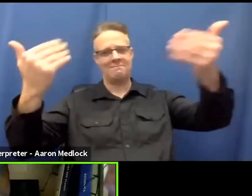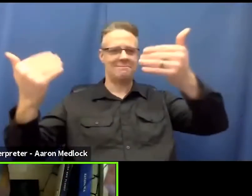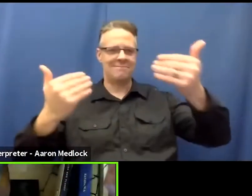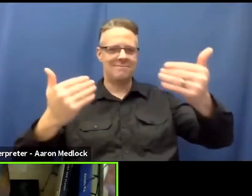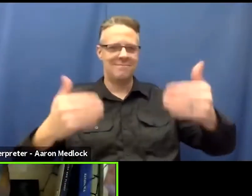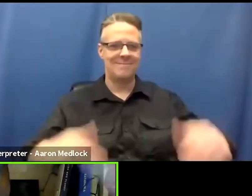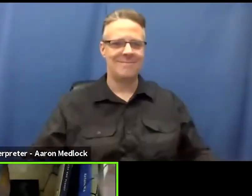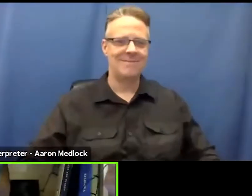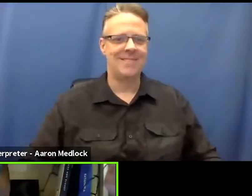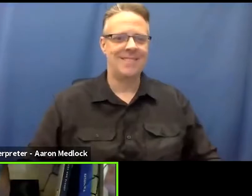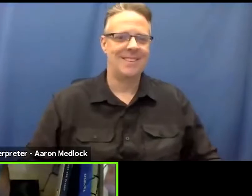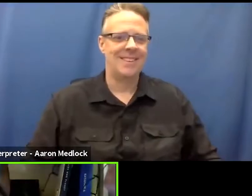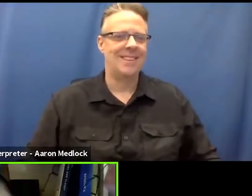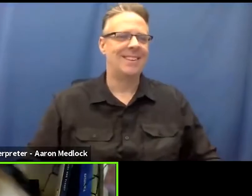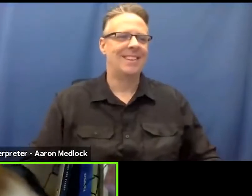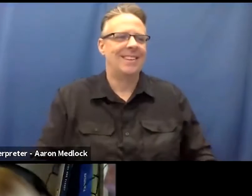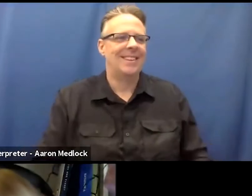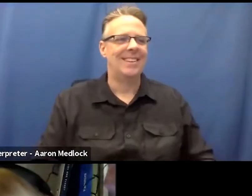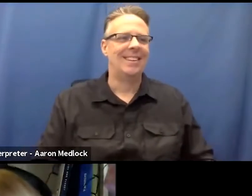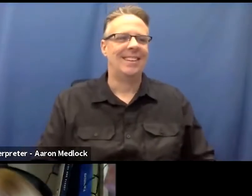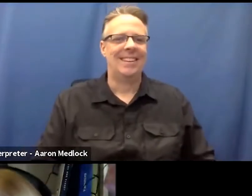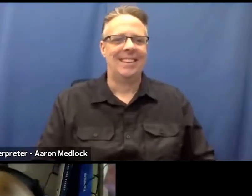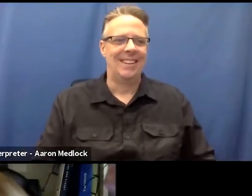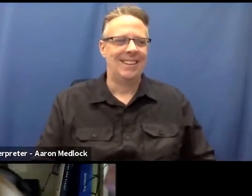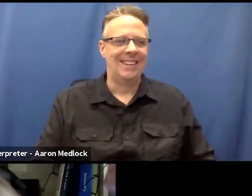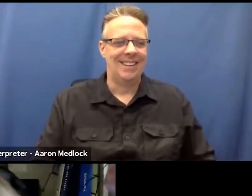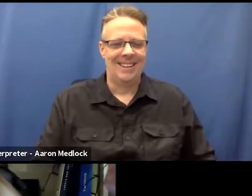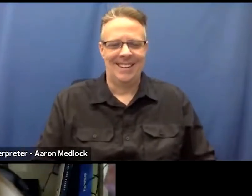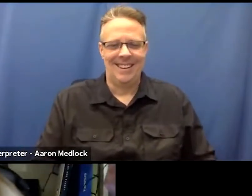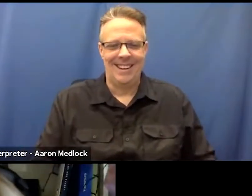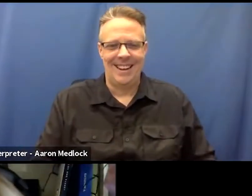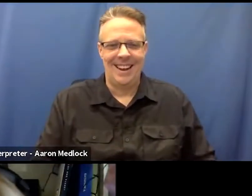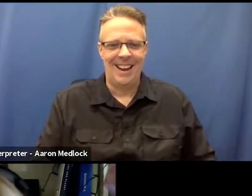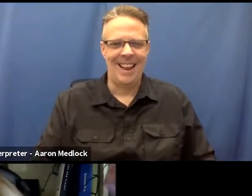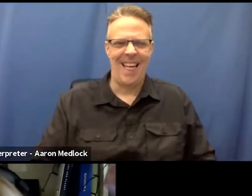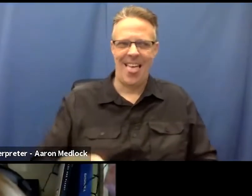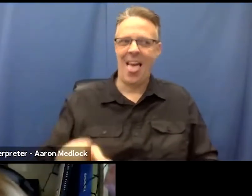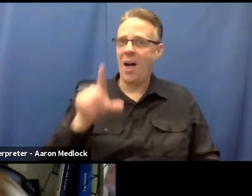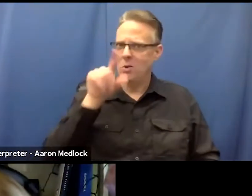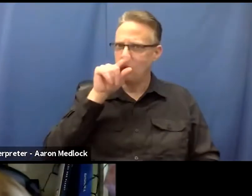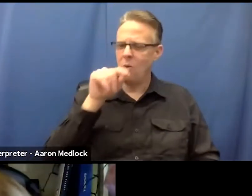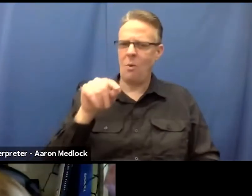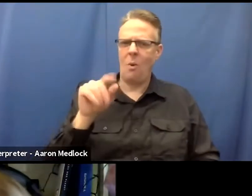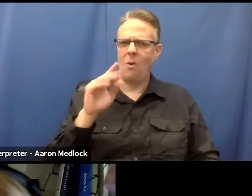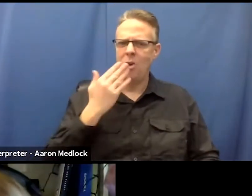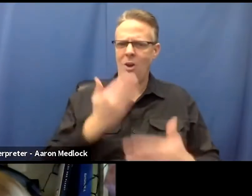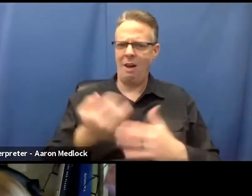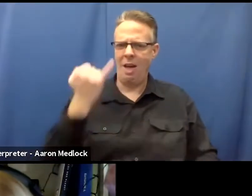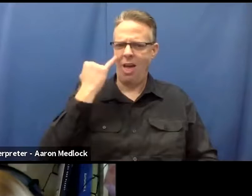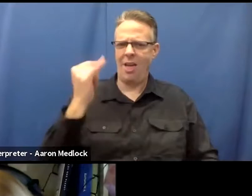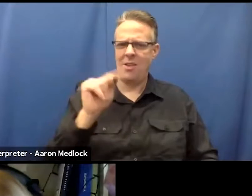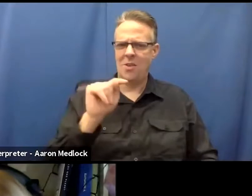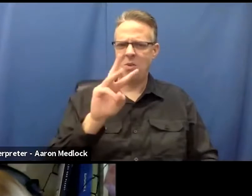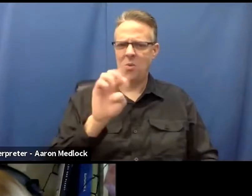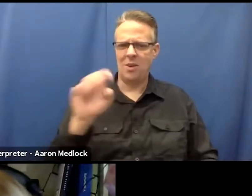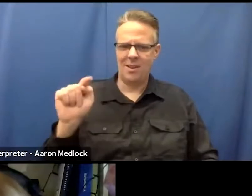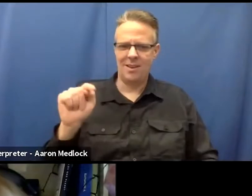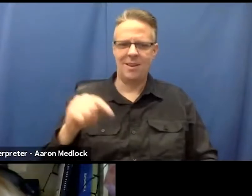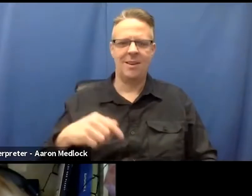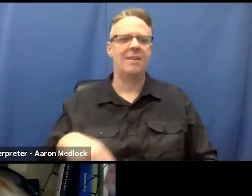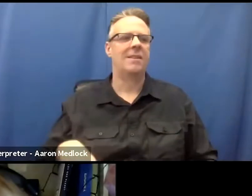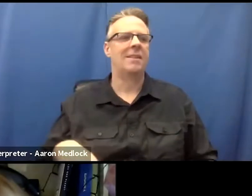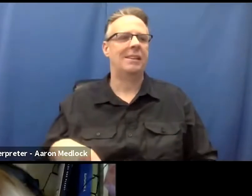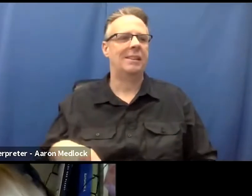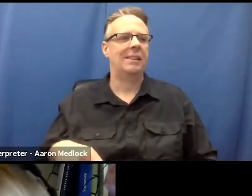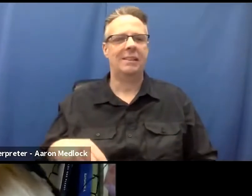Blonde Historian. I think the tweets, that's a great idea. I'm also, this is Q, by the